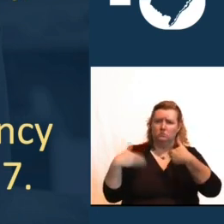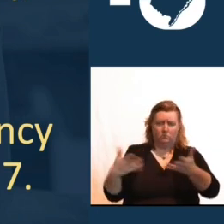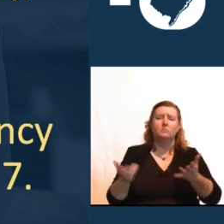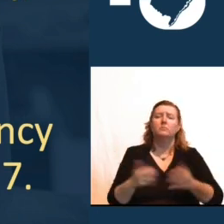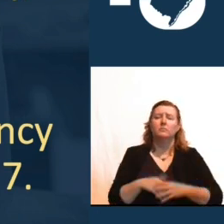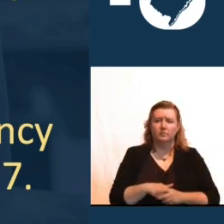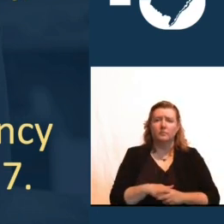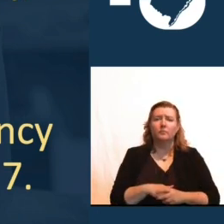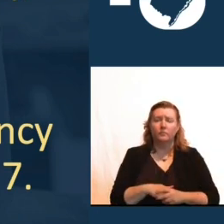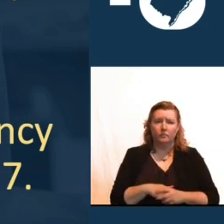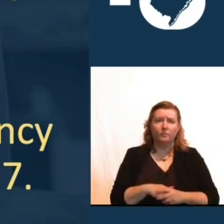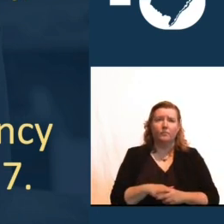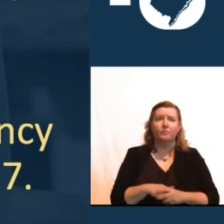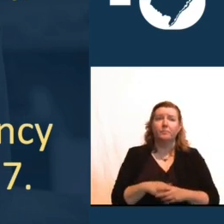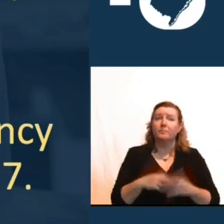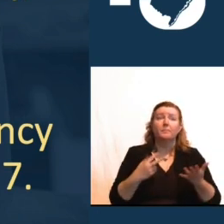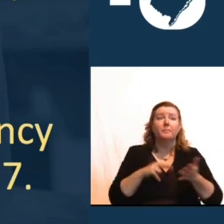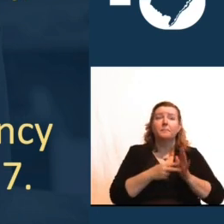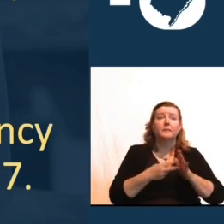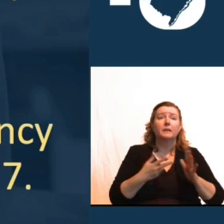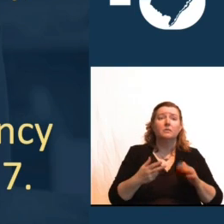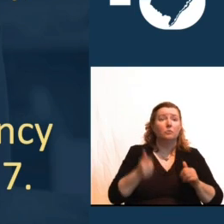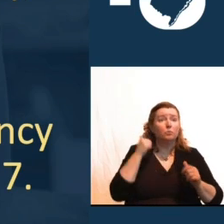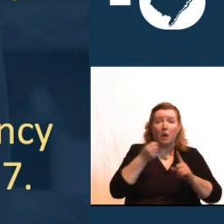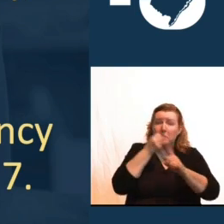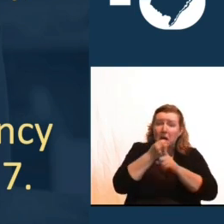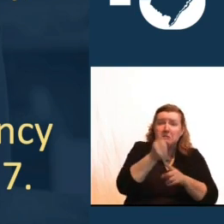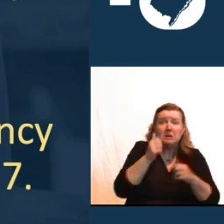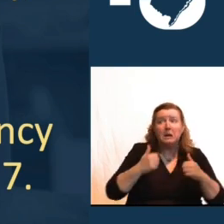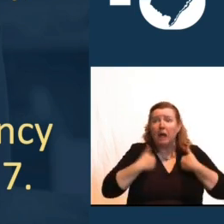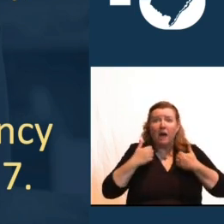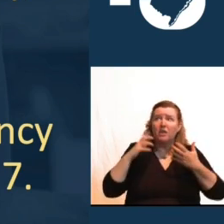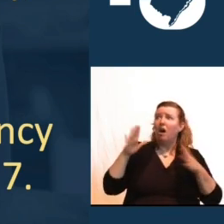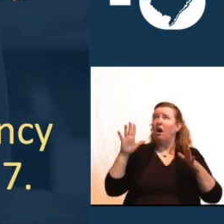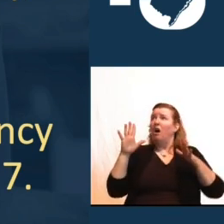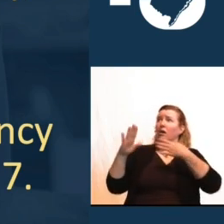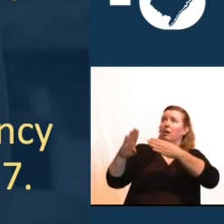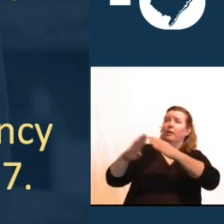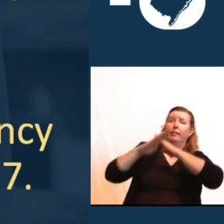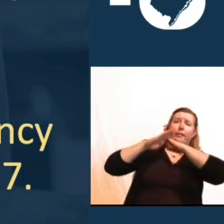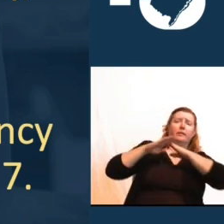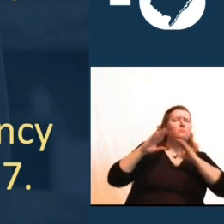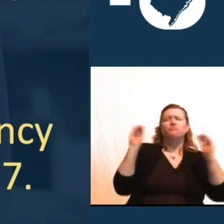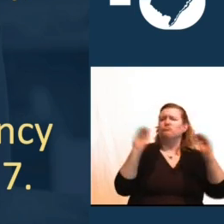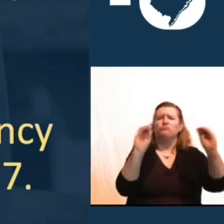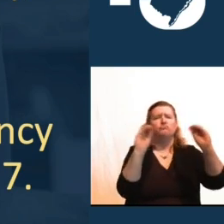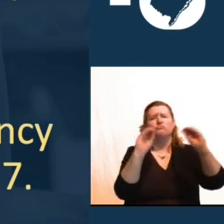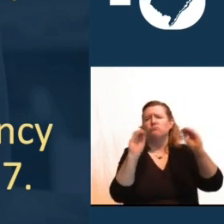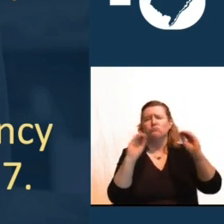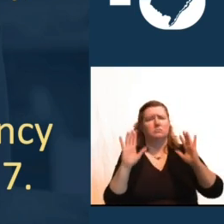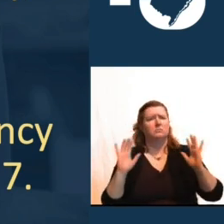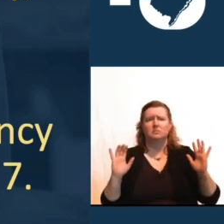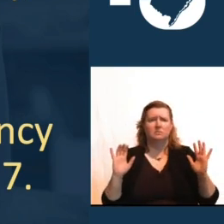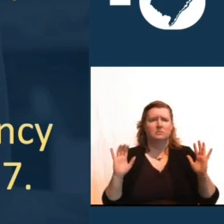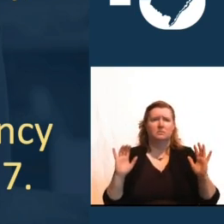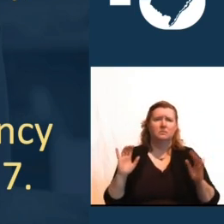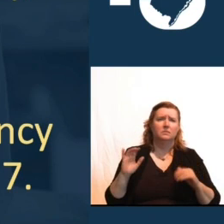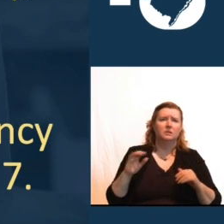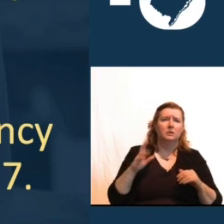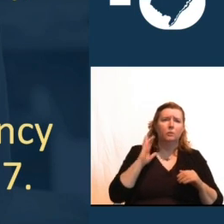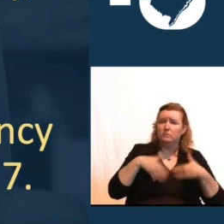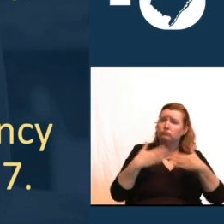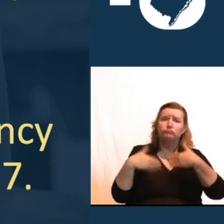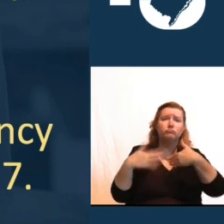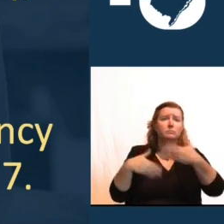one even small way. But make no mistake, given the enormous progress we have made, the time when large-scale